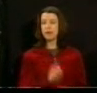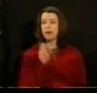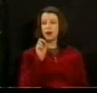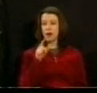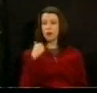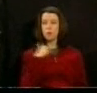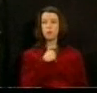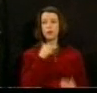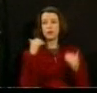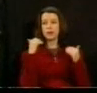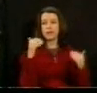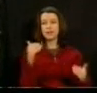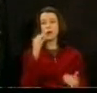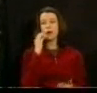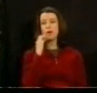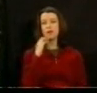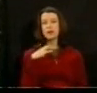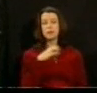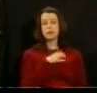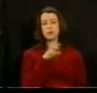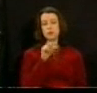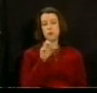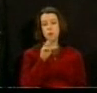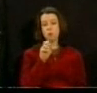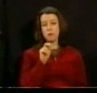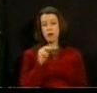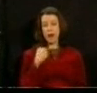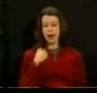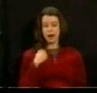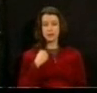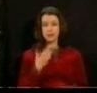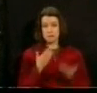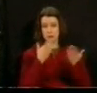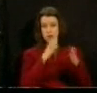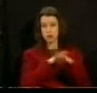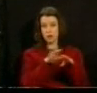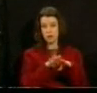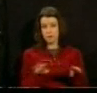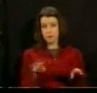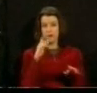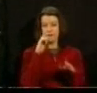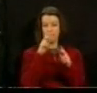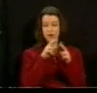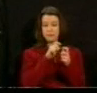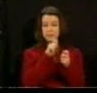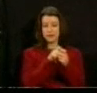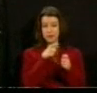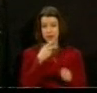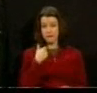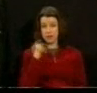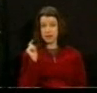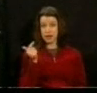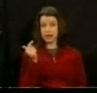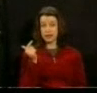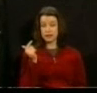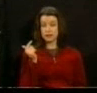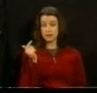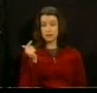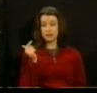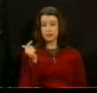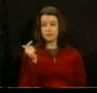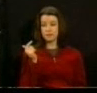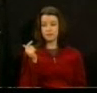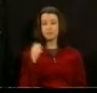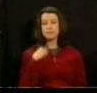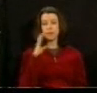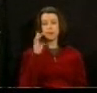on. Commissioner Norman has a motion on the floor doing specific. Does he have a second? I'll second.